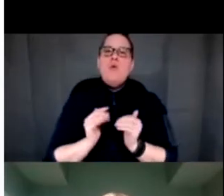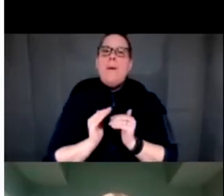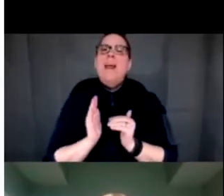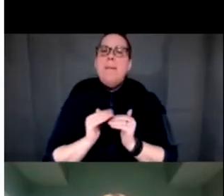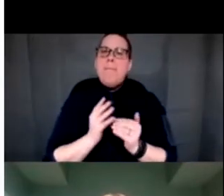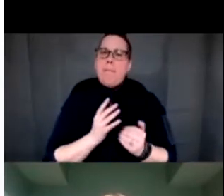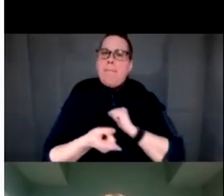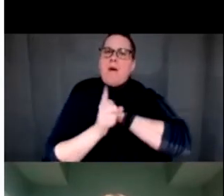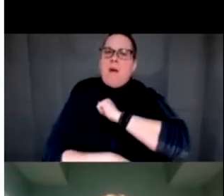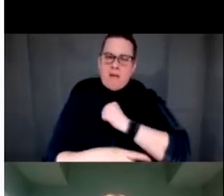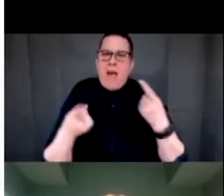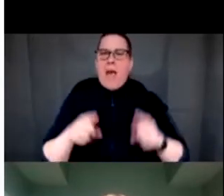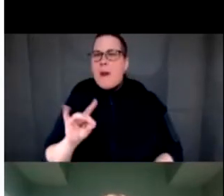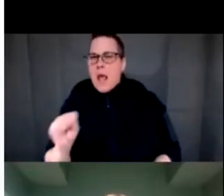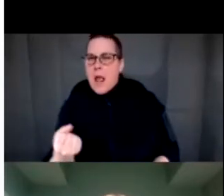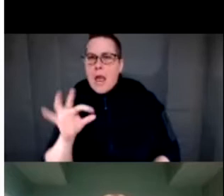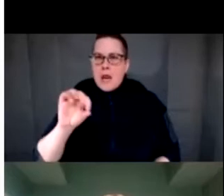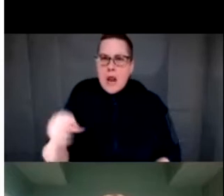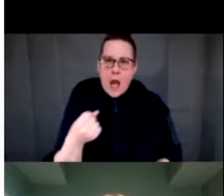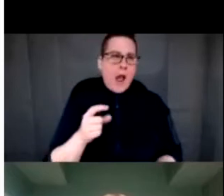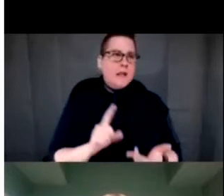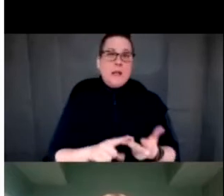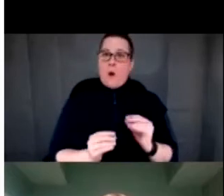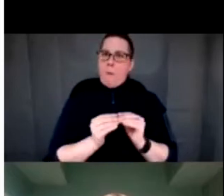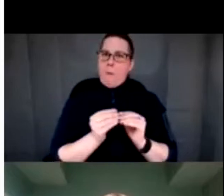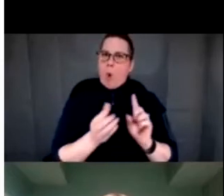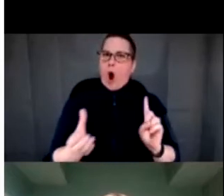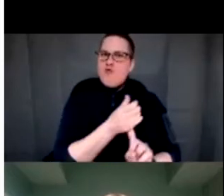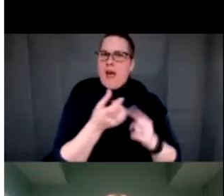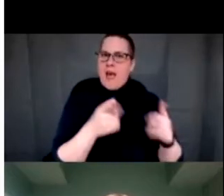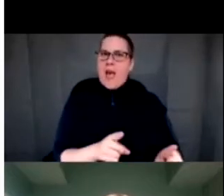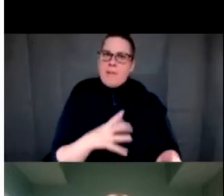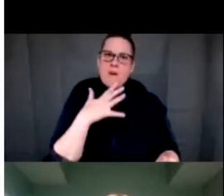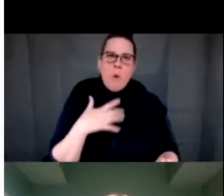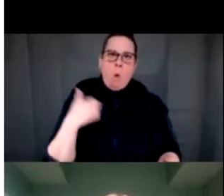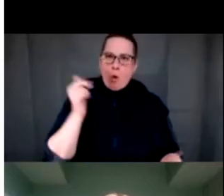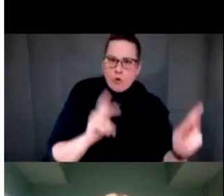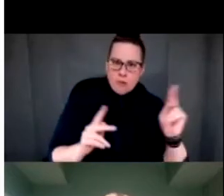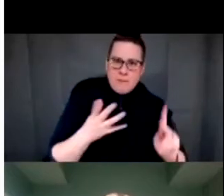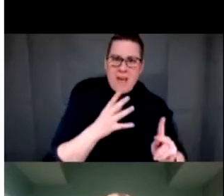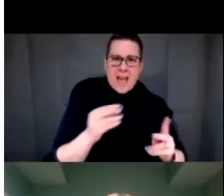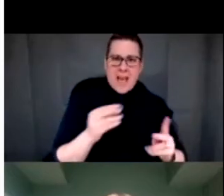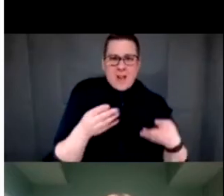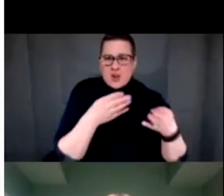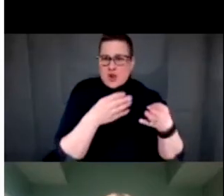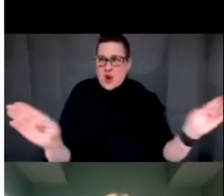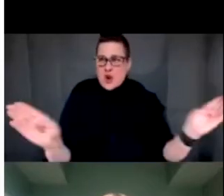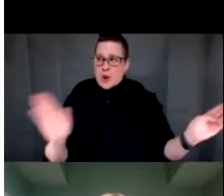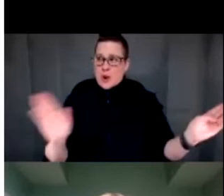90s, more arrests that are occurring in later life, and just in general population aging. And so